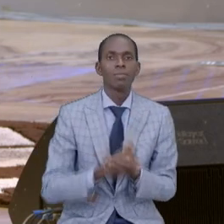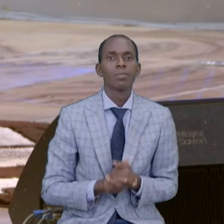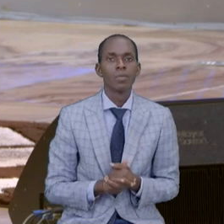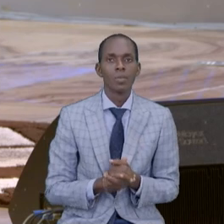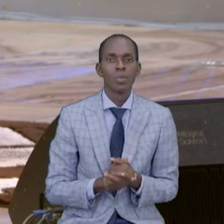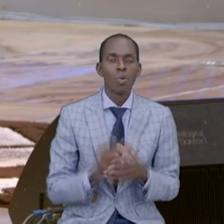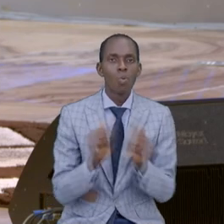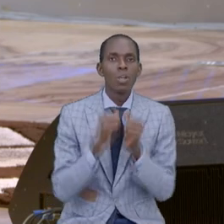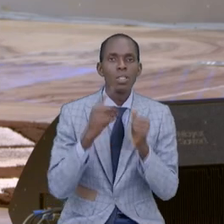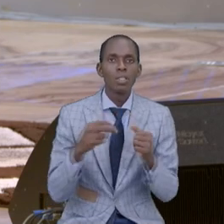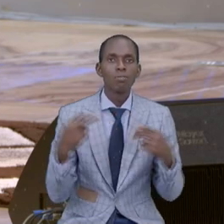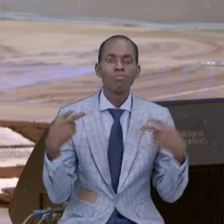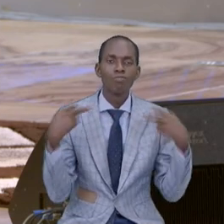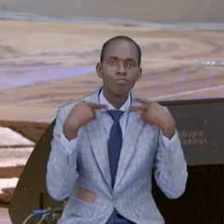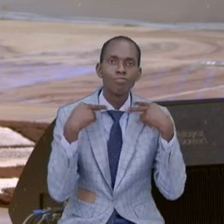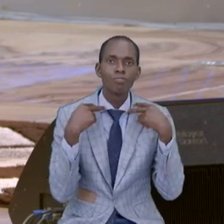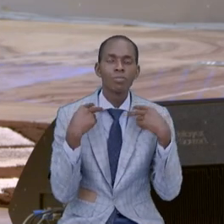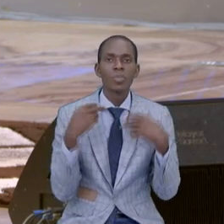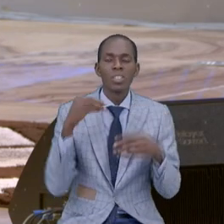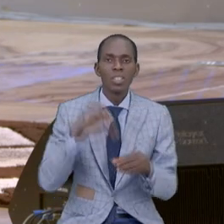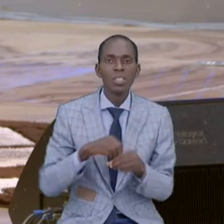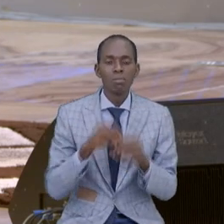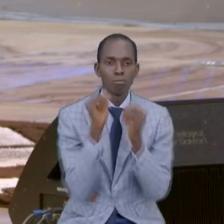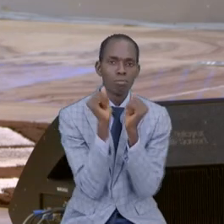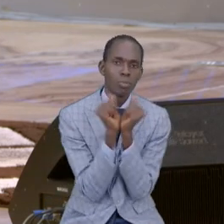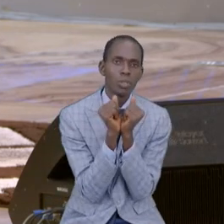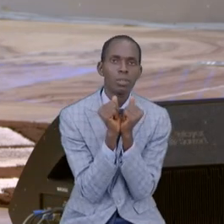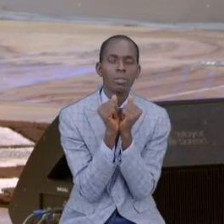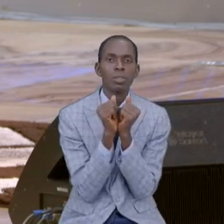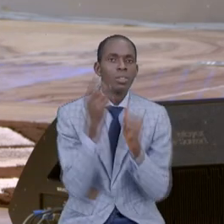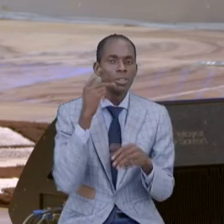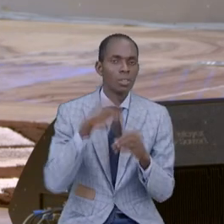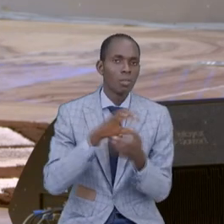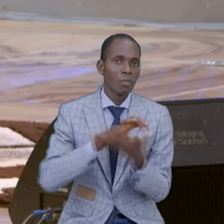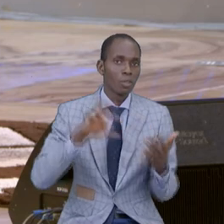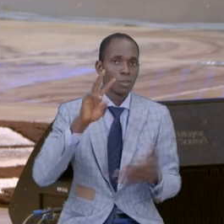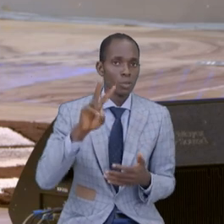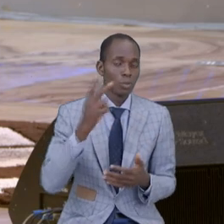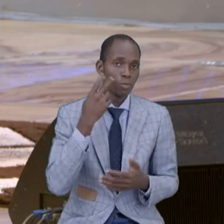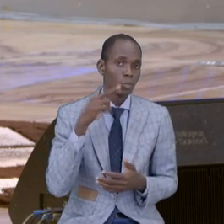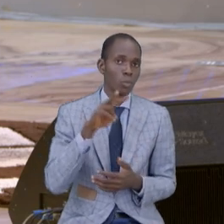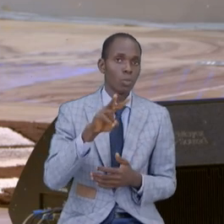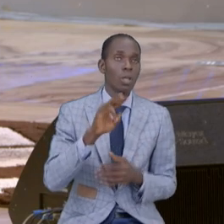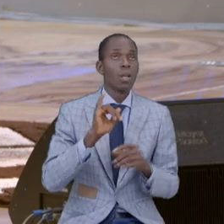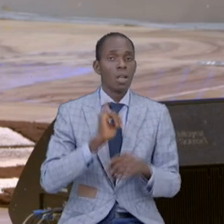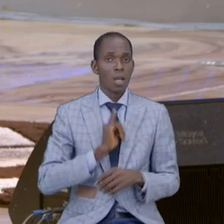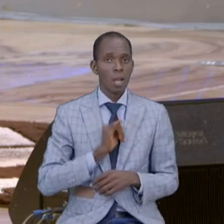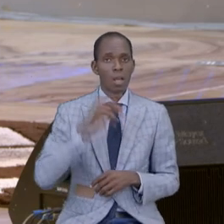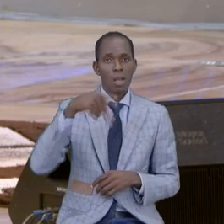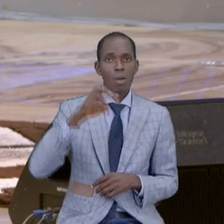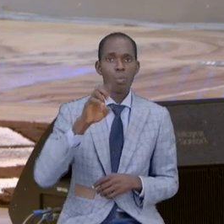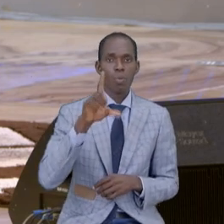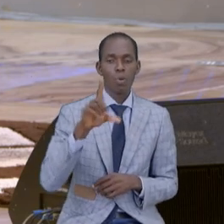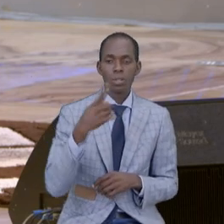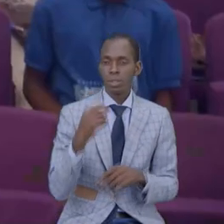the yoke of bondage. Verse 2. In verse 2, behold, I, Paul, the